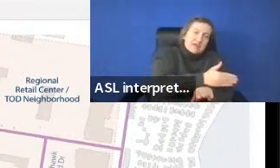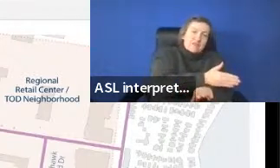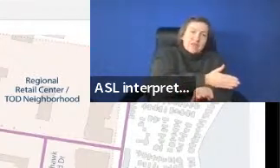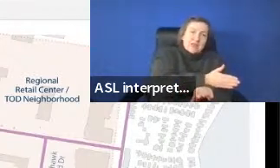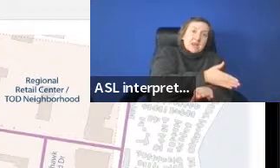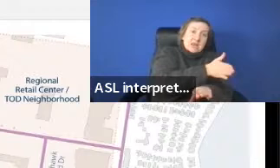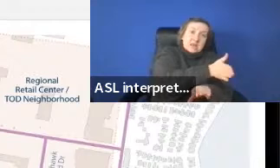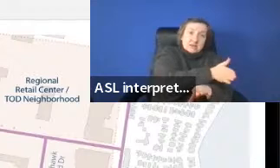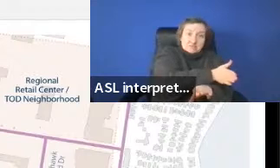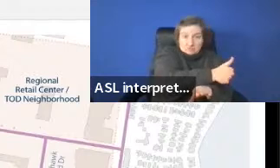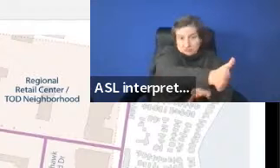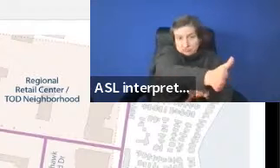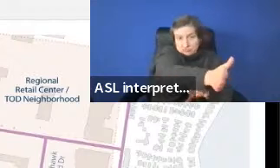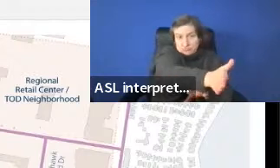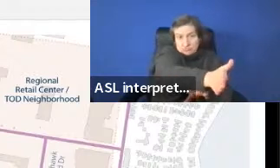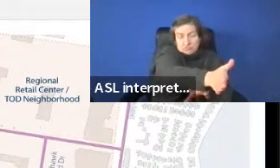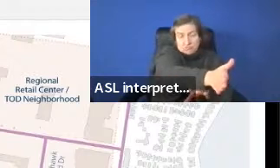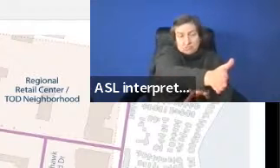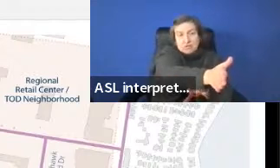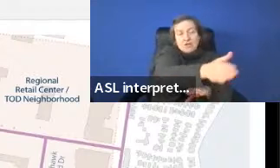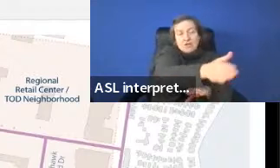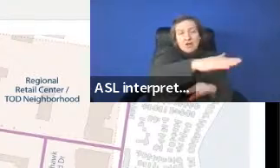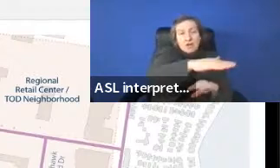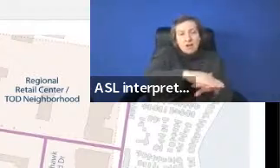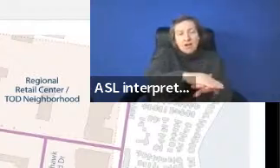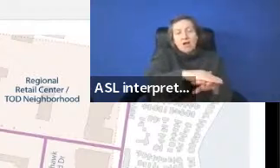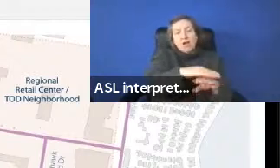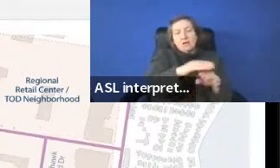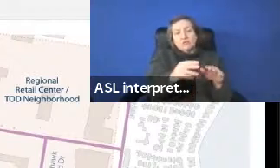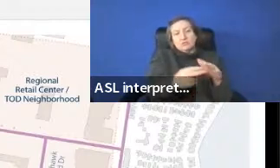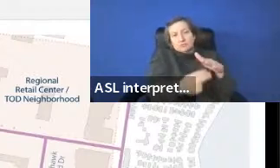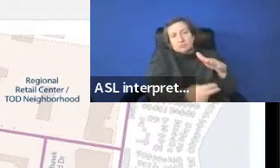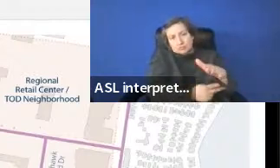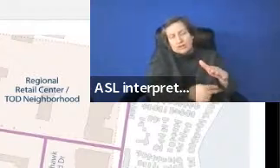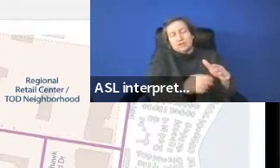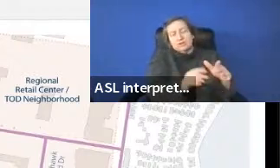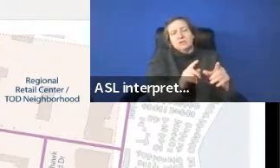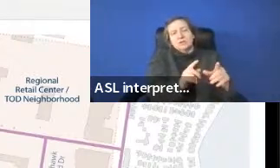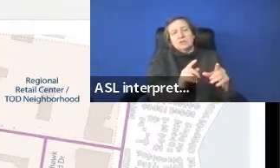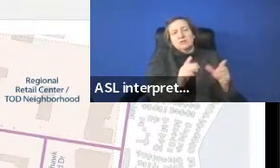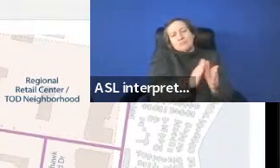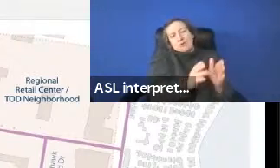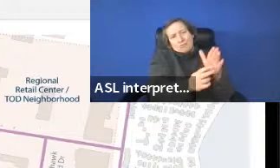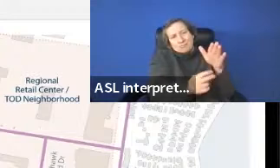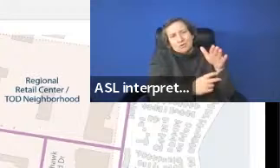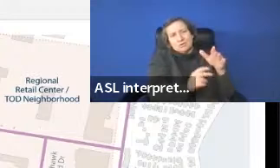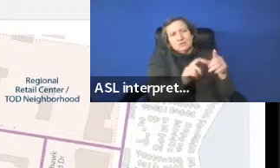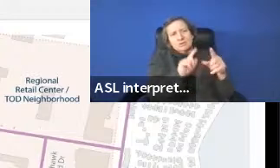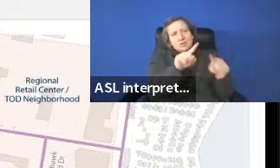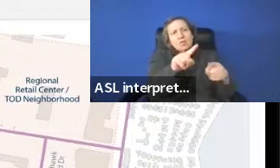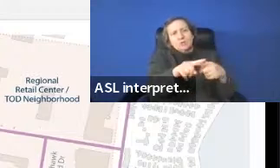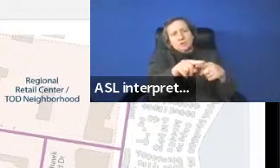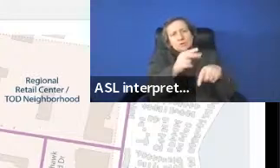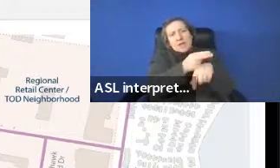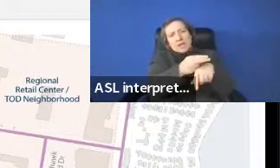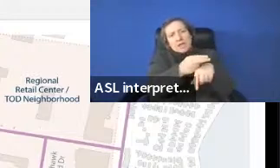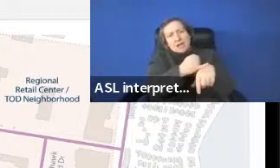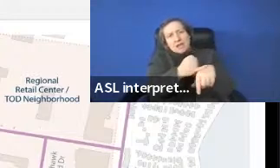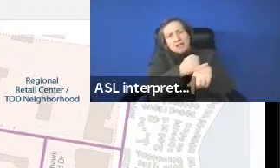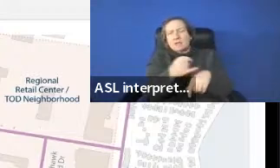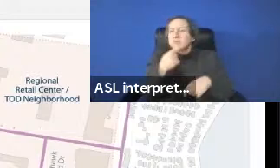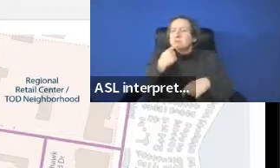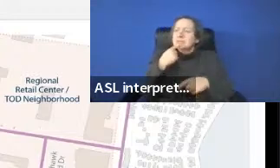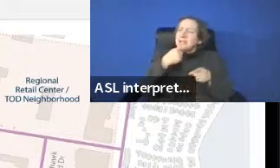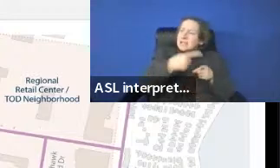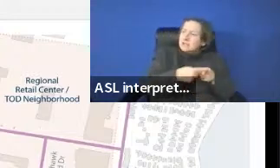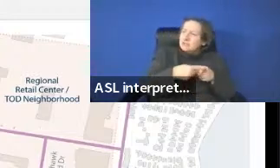intersection, you turn right onto the arterial bridge, which takes you directly to Hayden Island. And when you say